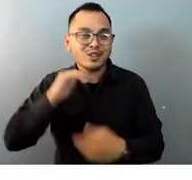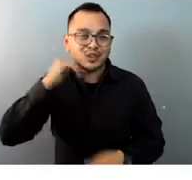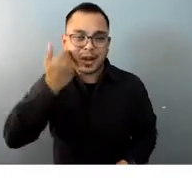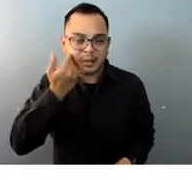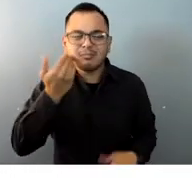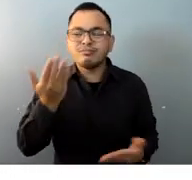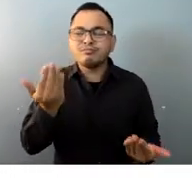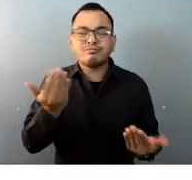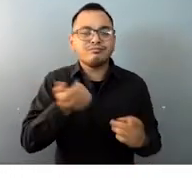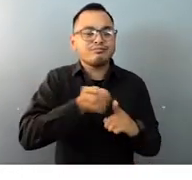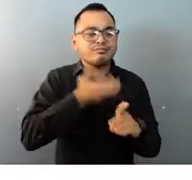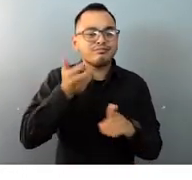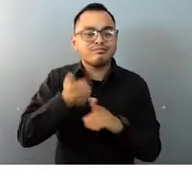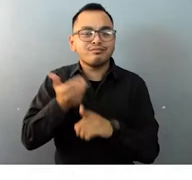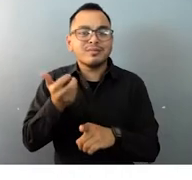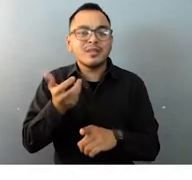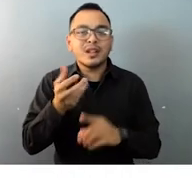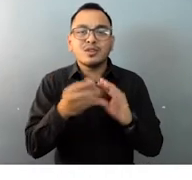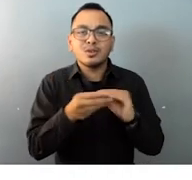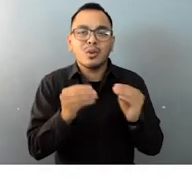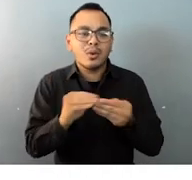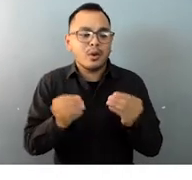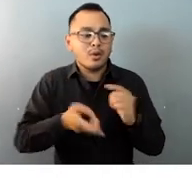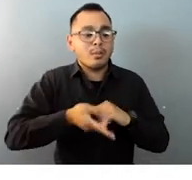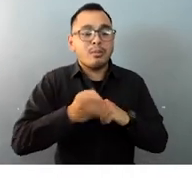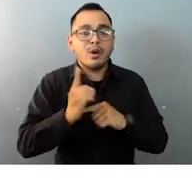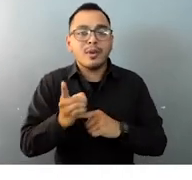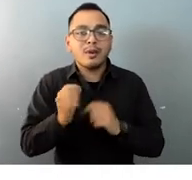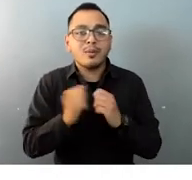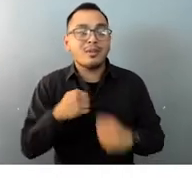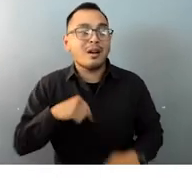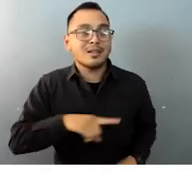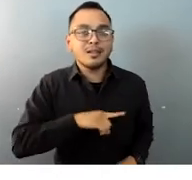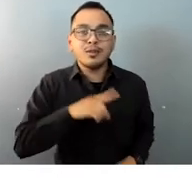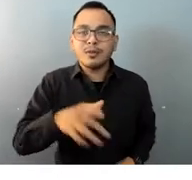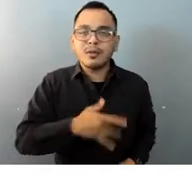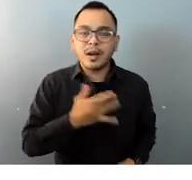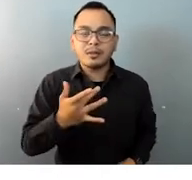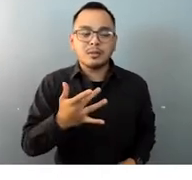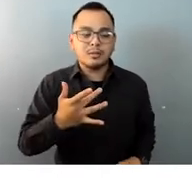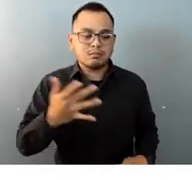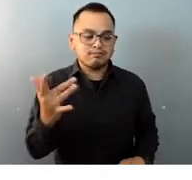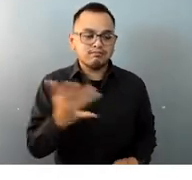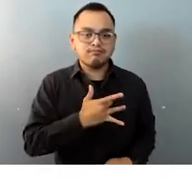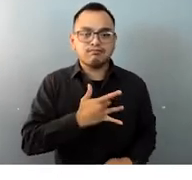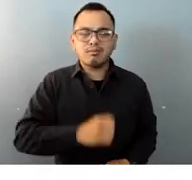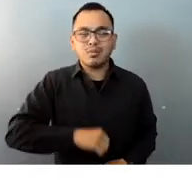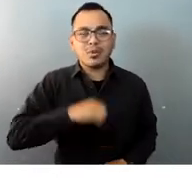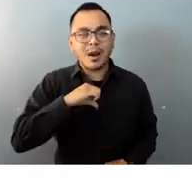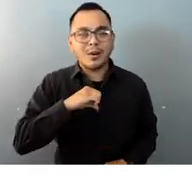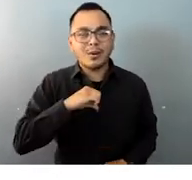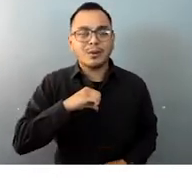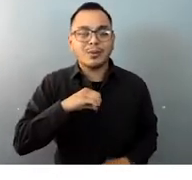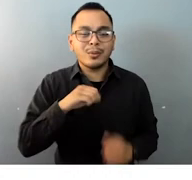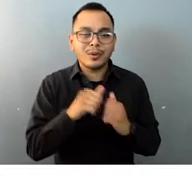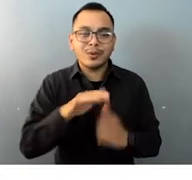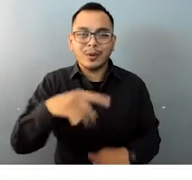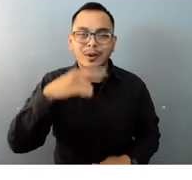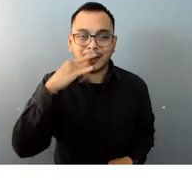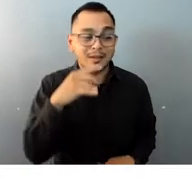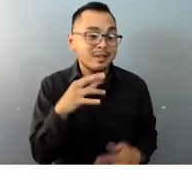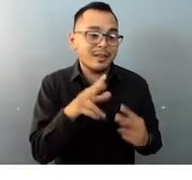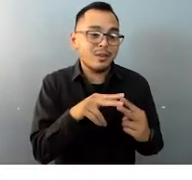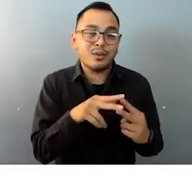the shame by asking you each to just share a story, a moment with us when you felt enormous